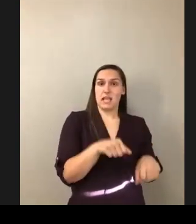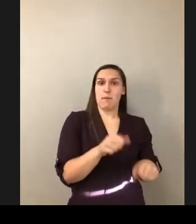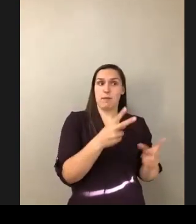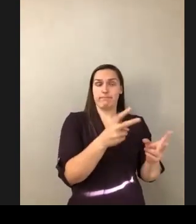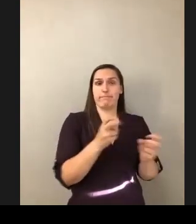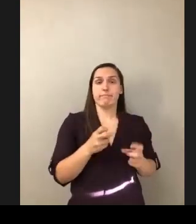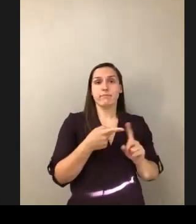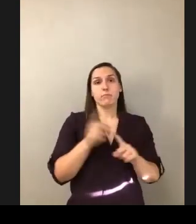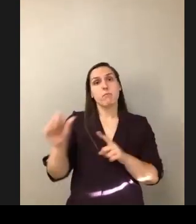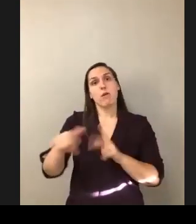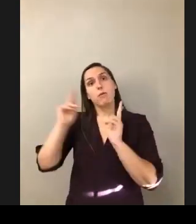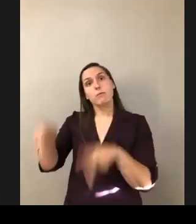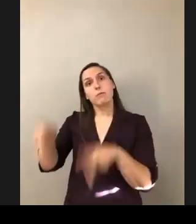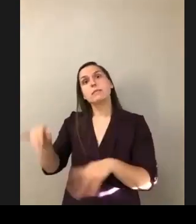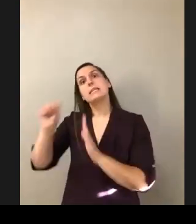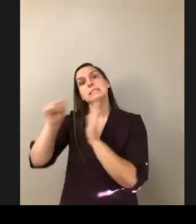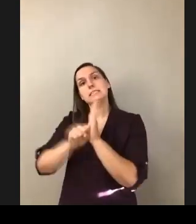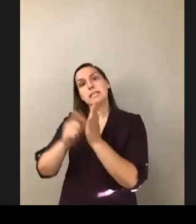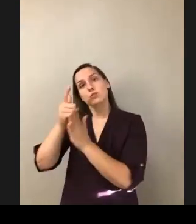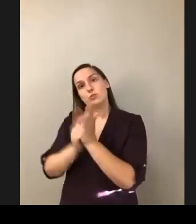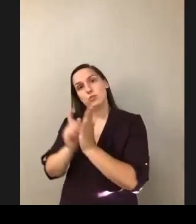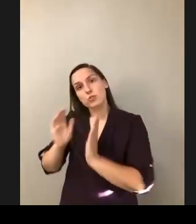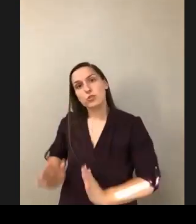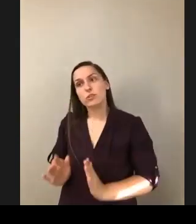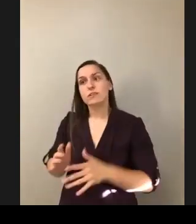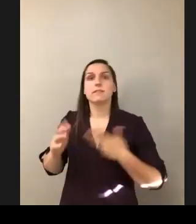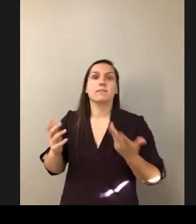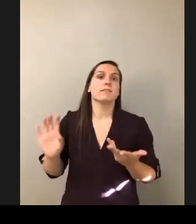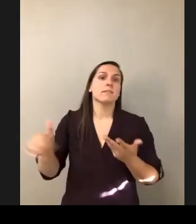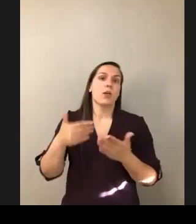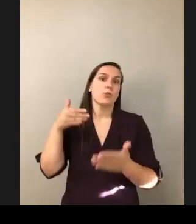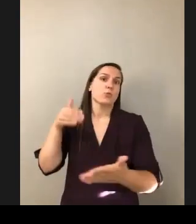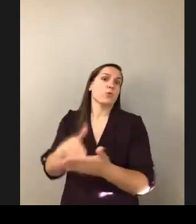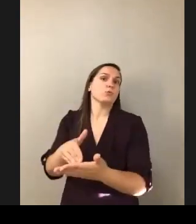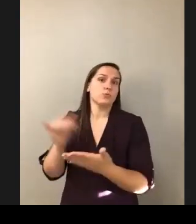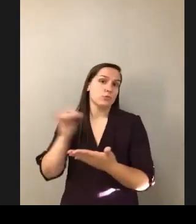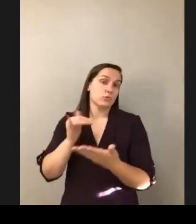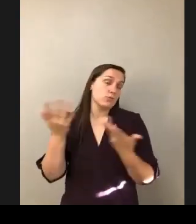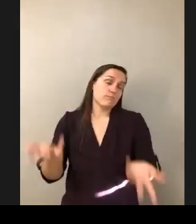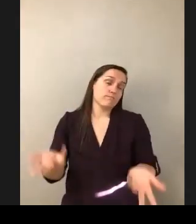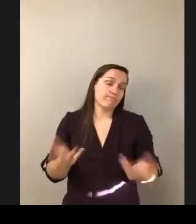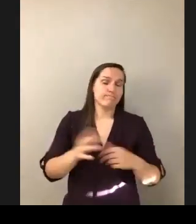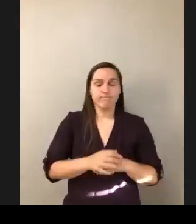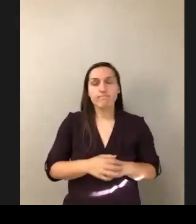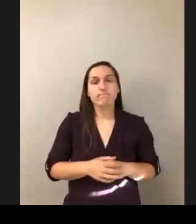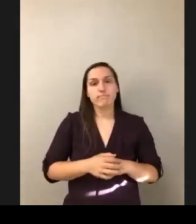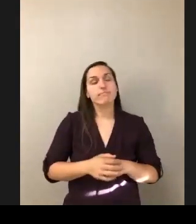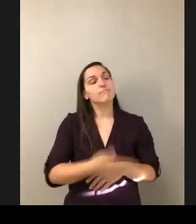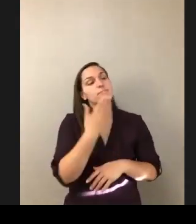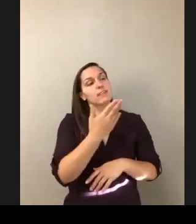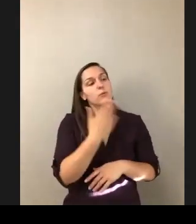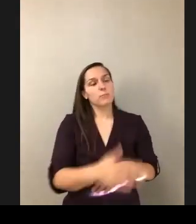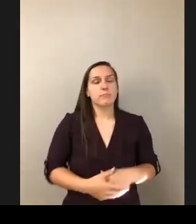someone else, like the state's attorney or in other lawsuits. Thank you.